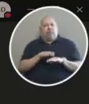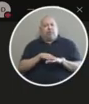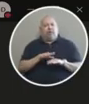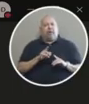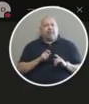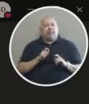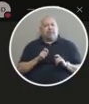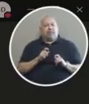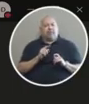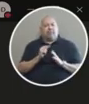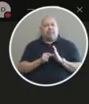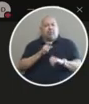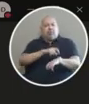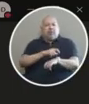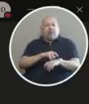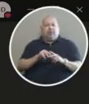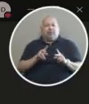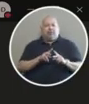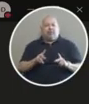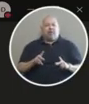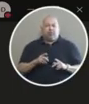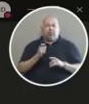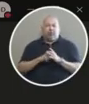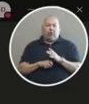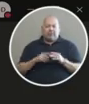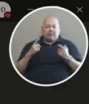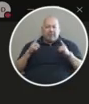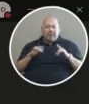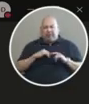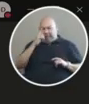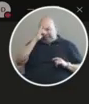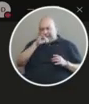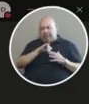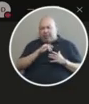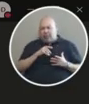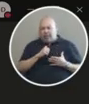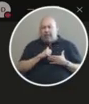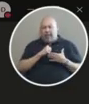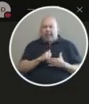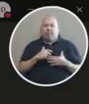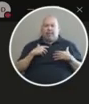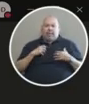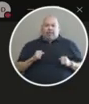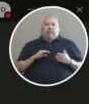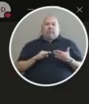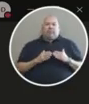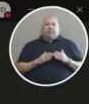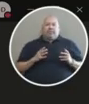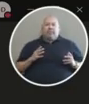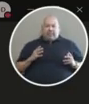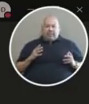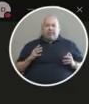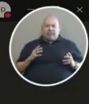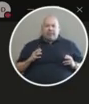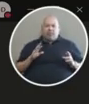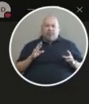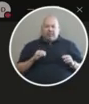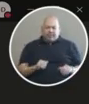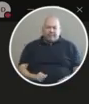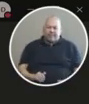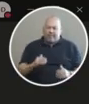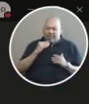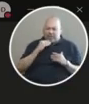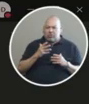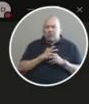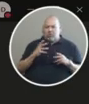a period of time that are very cost effective, I think that's going to help heal the city fiscally.